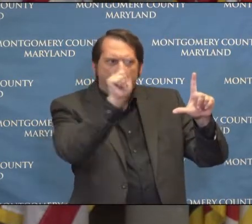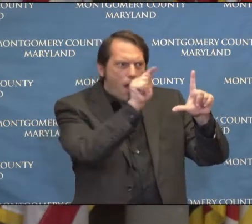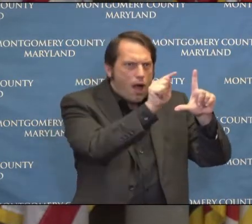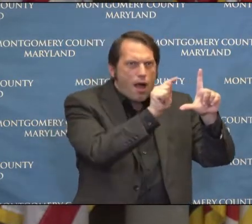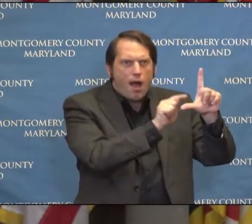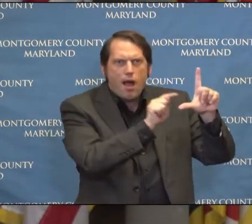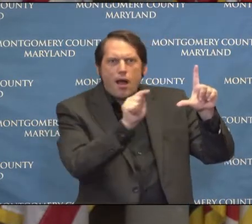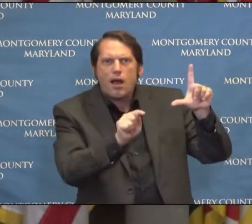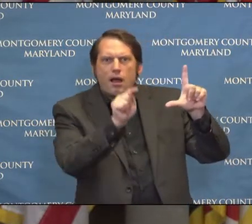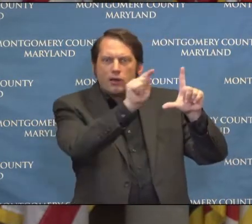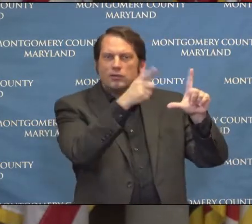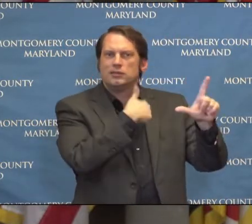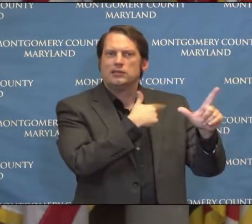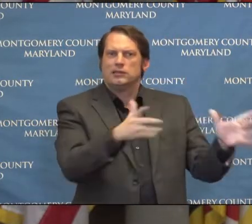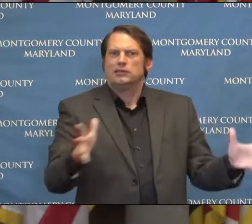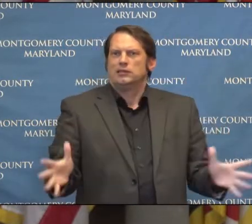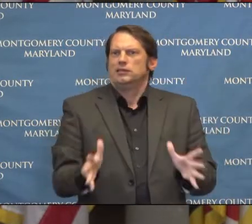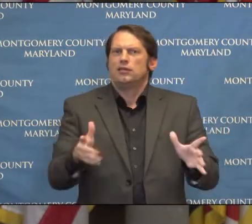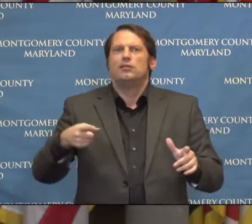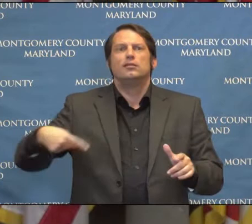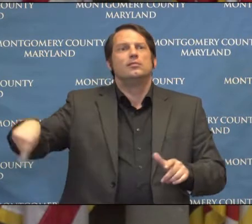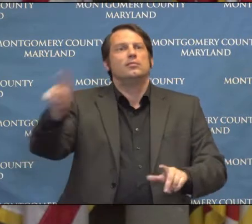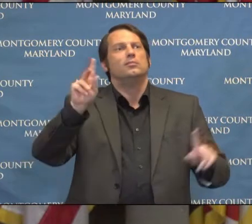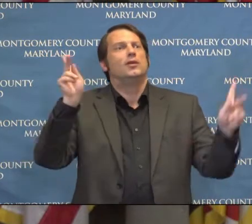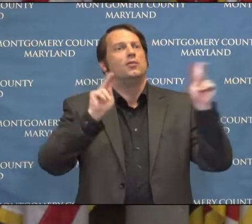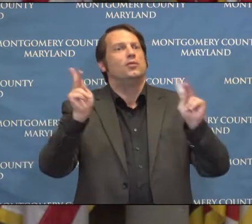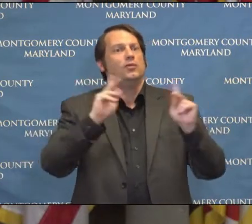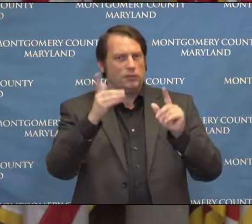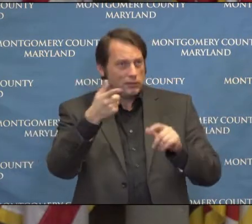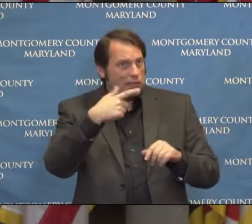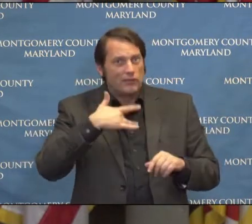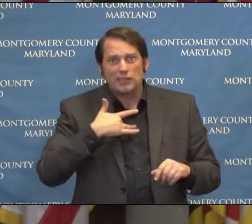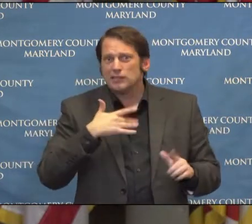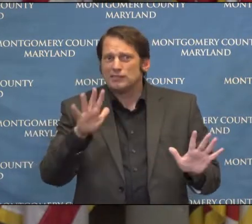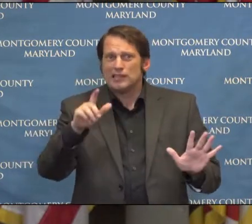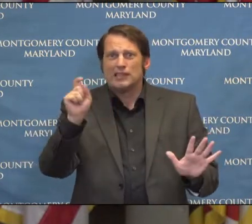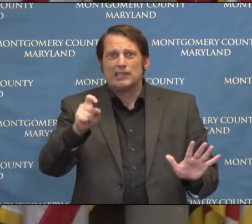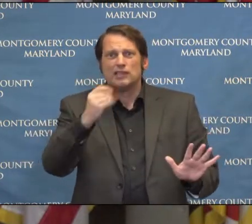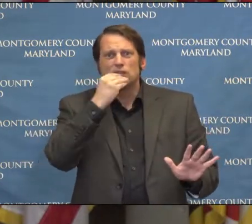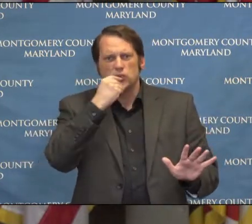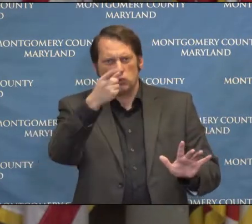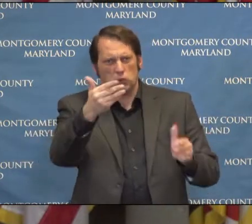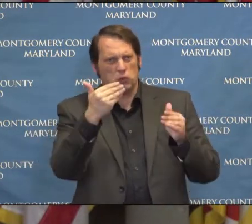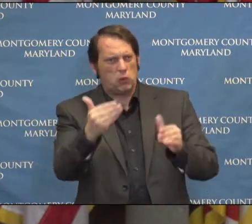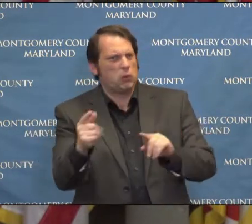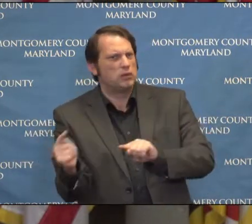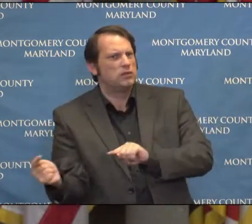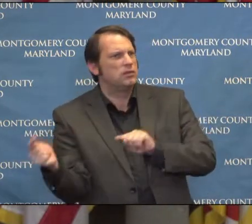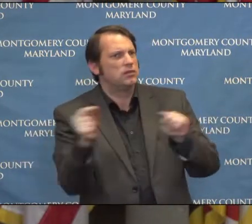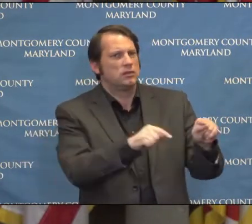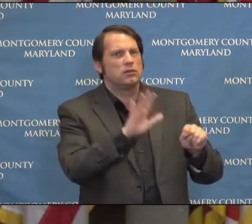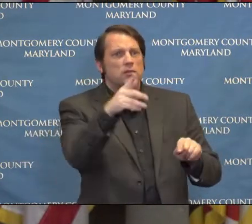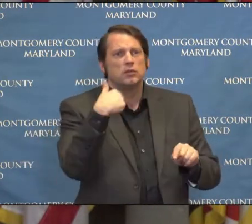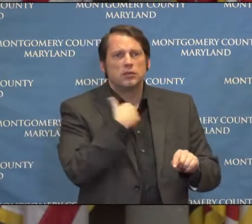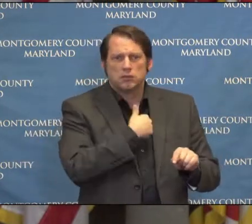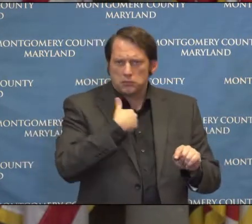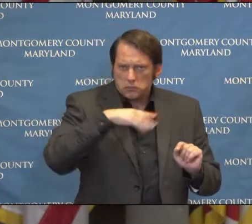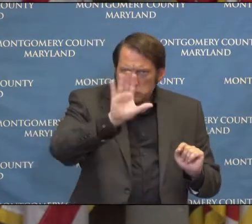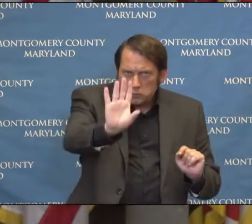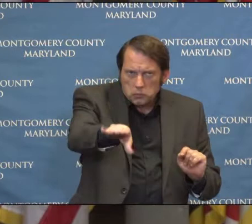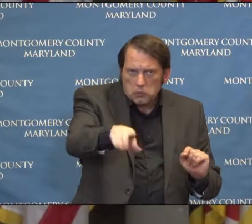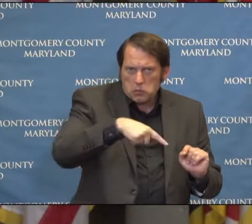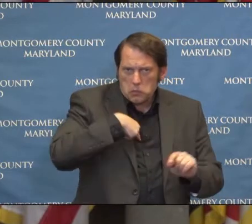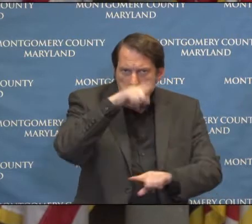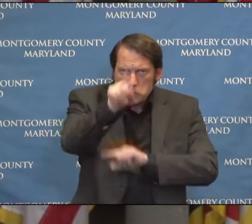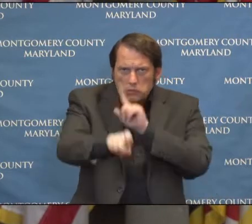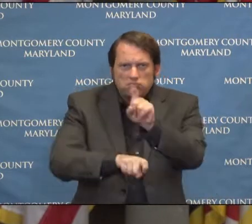take advantage of this who needs it across the system. And we don't ask questions or ask you to sign in. If you need it, then we